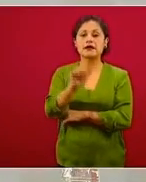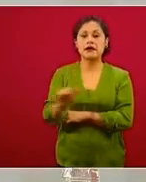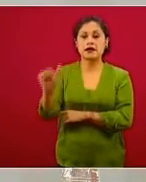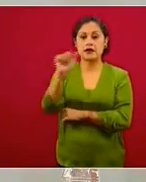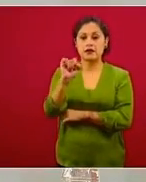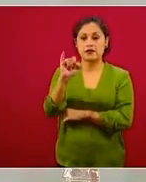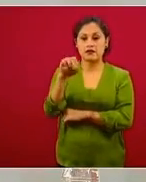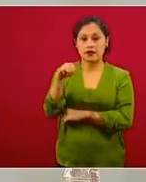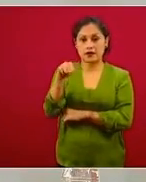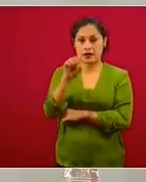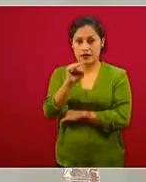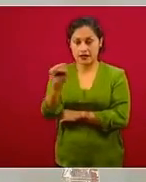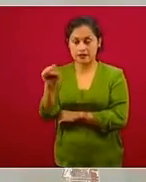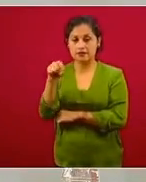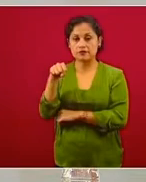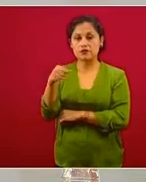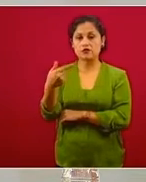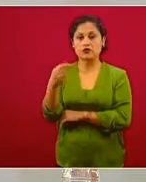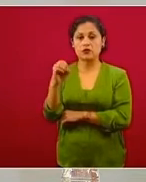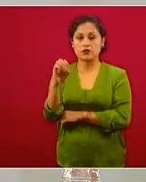ATENDR at